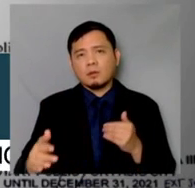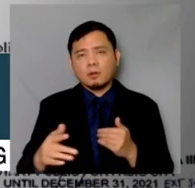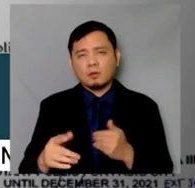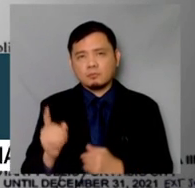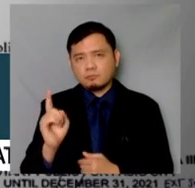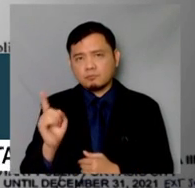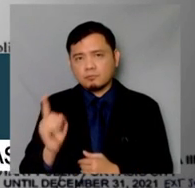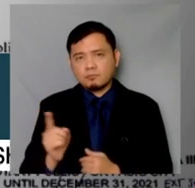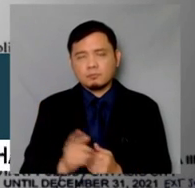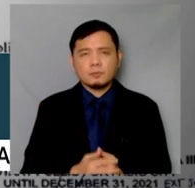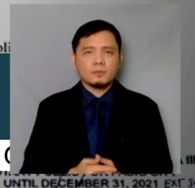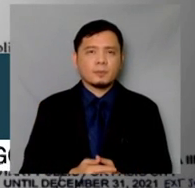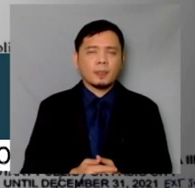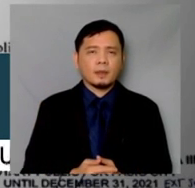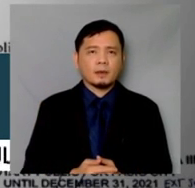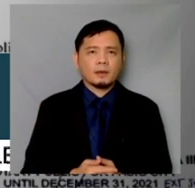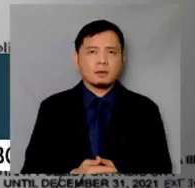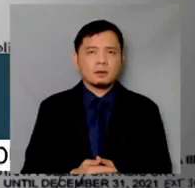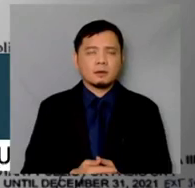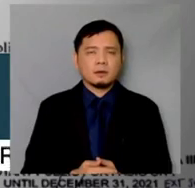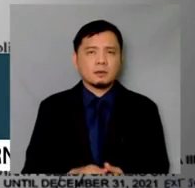given too that he was